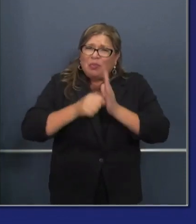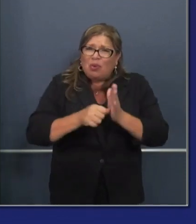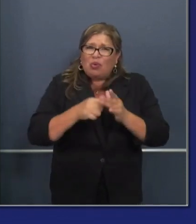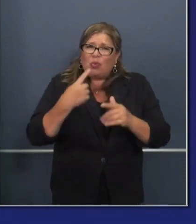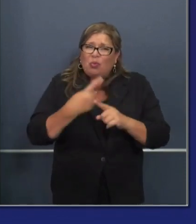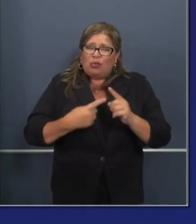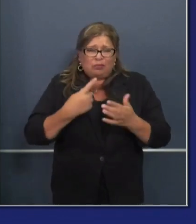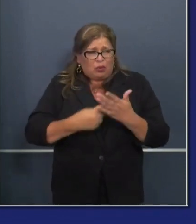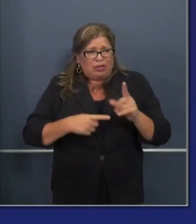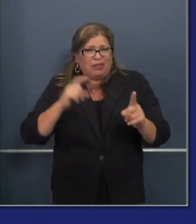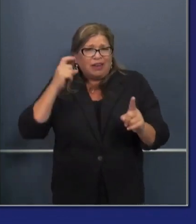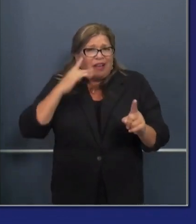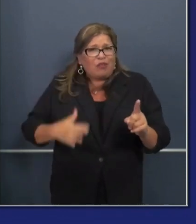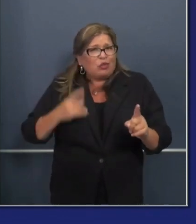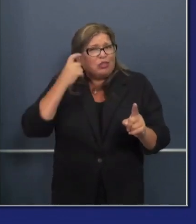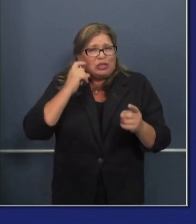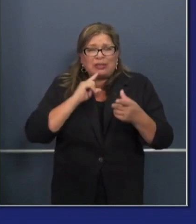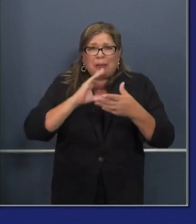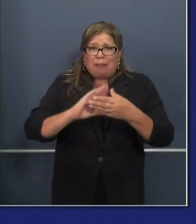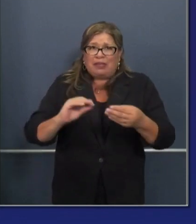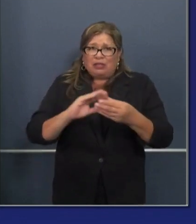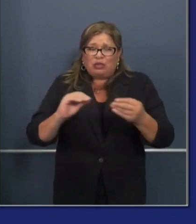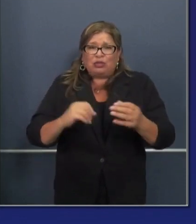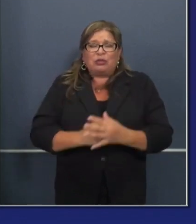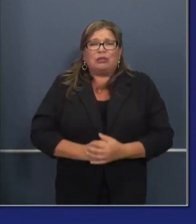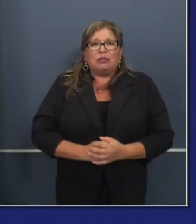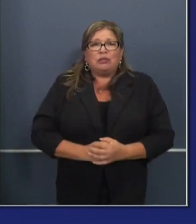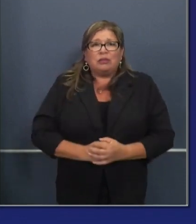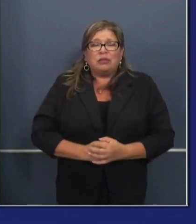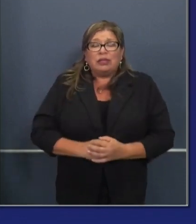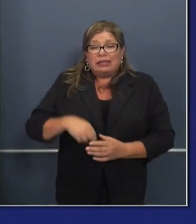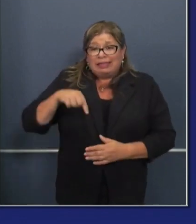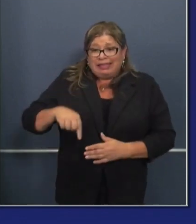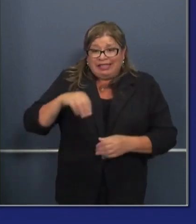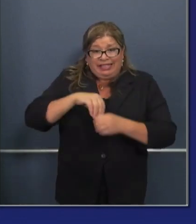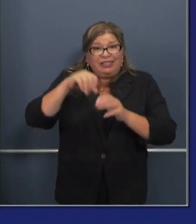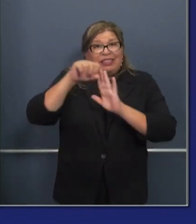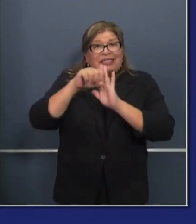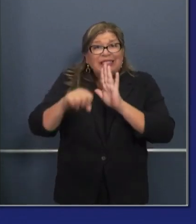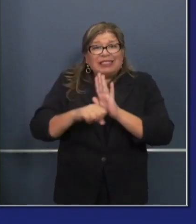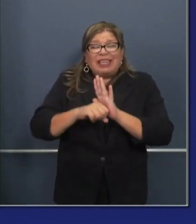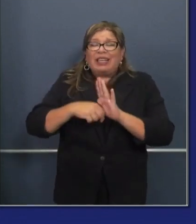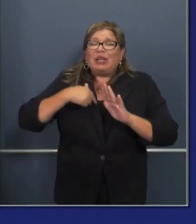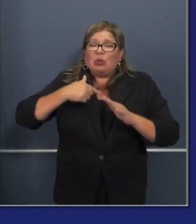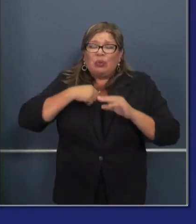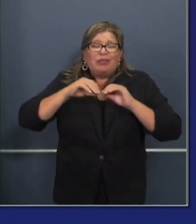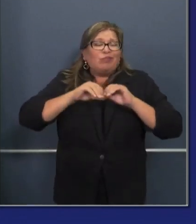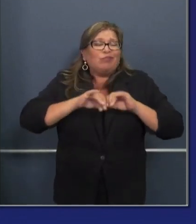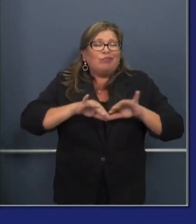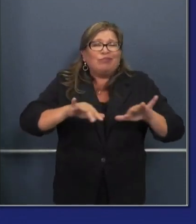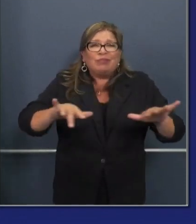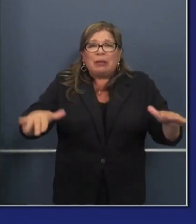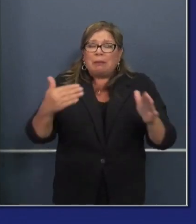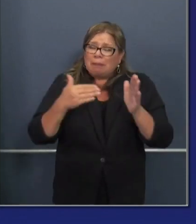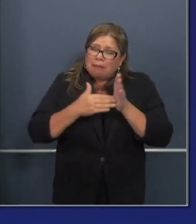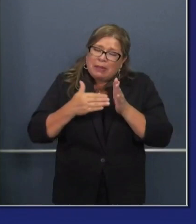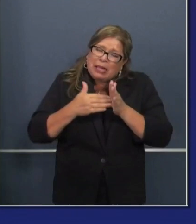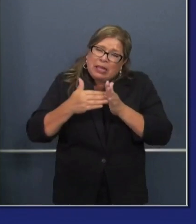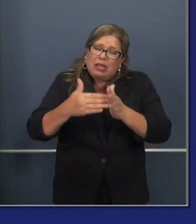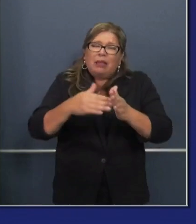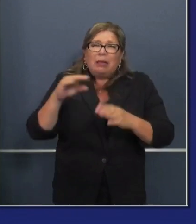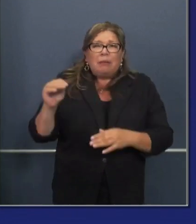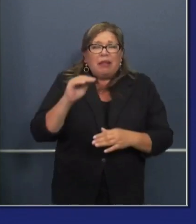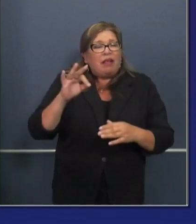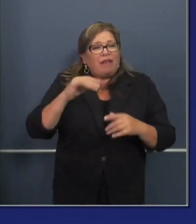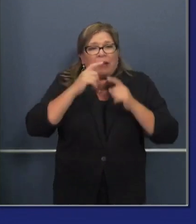which is that we have throughout the state distributed millions of masks to a number of sectors, not